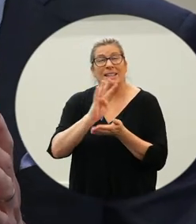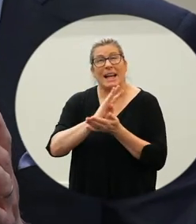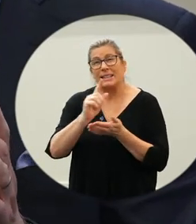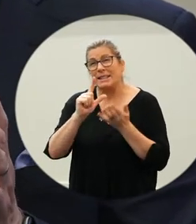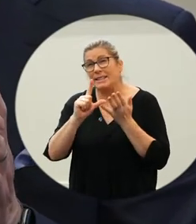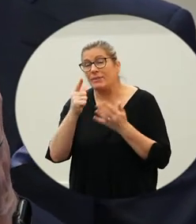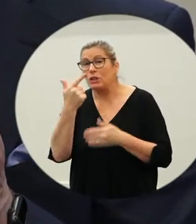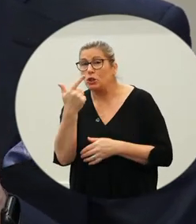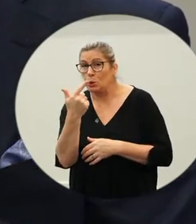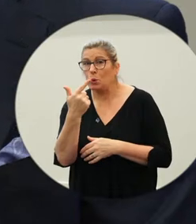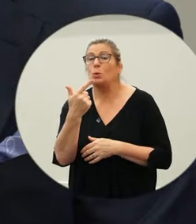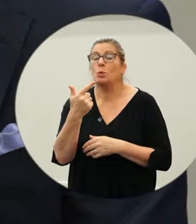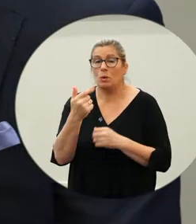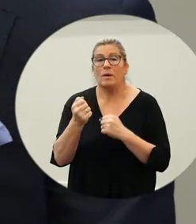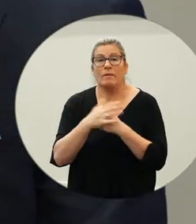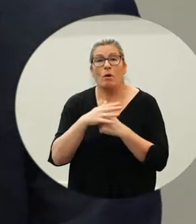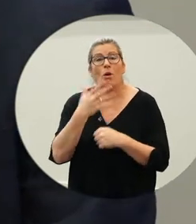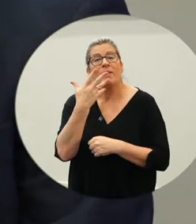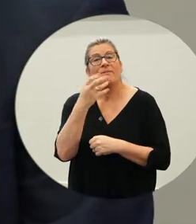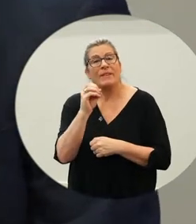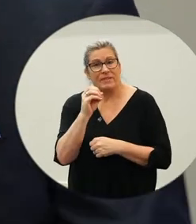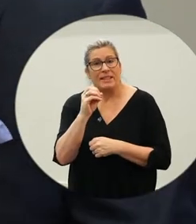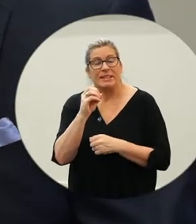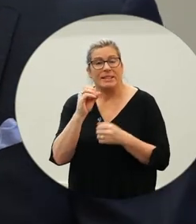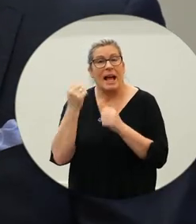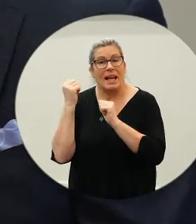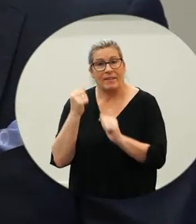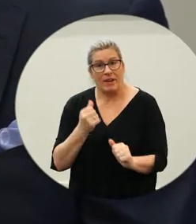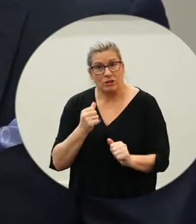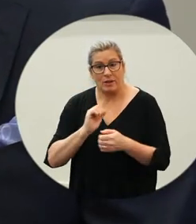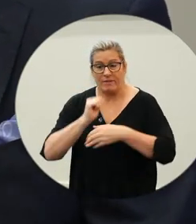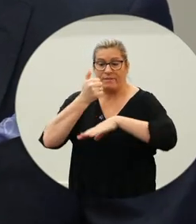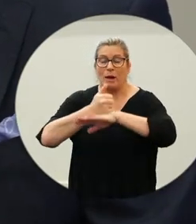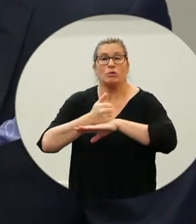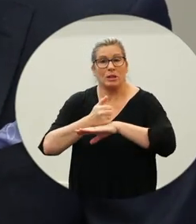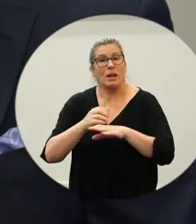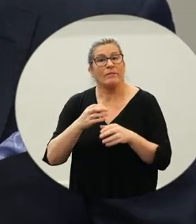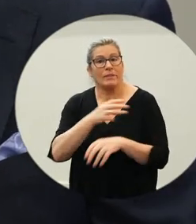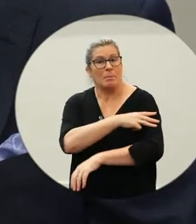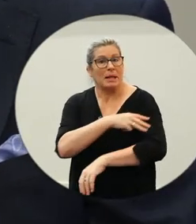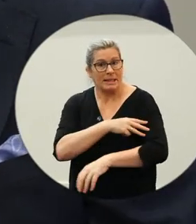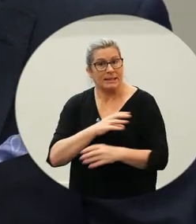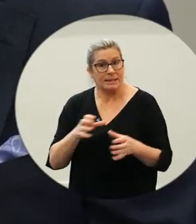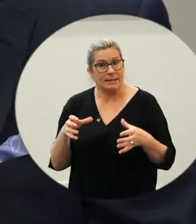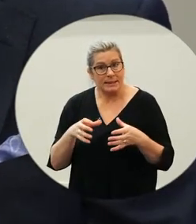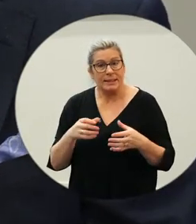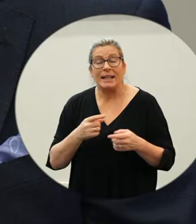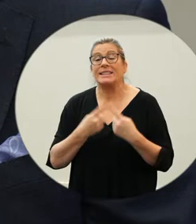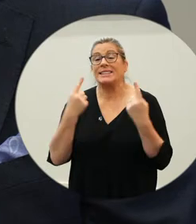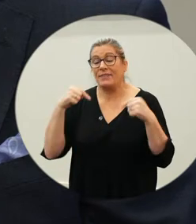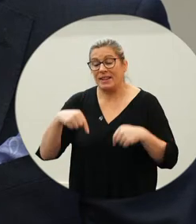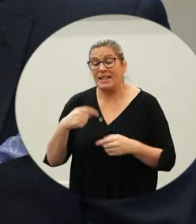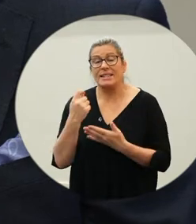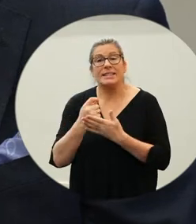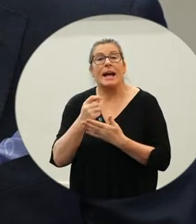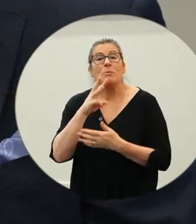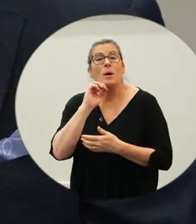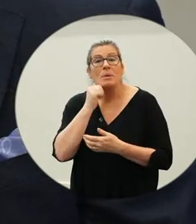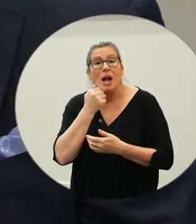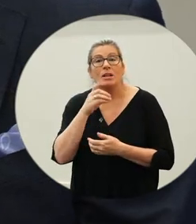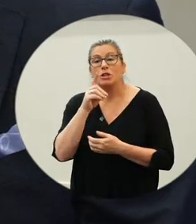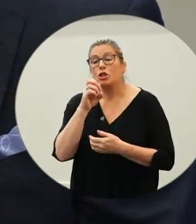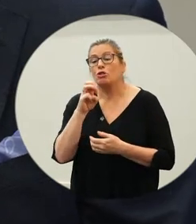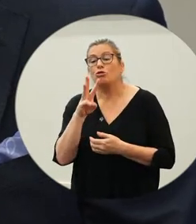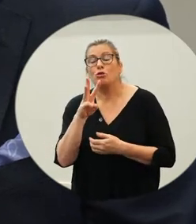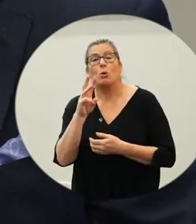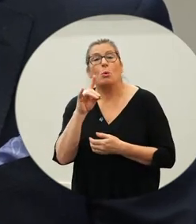the 50th anniversary of the founding of the force. It's different this time in that Drew Harris, the